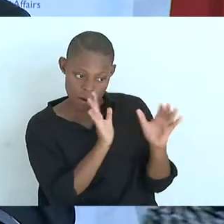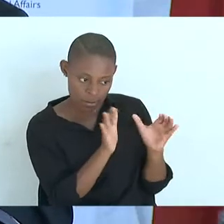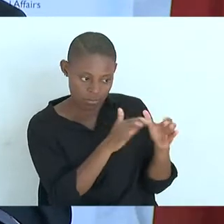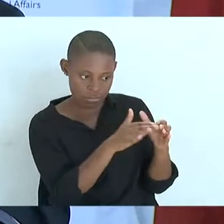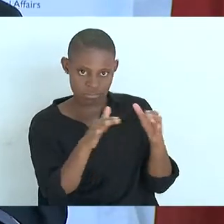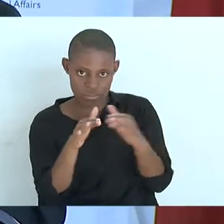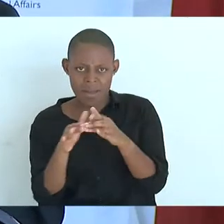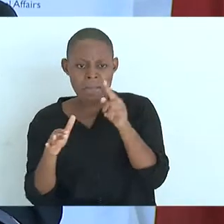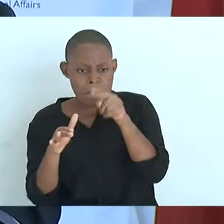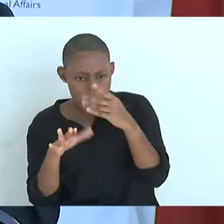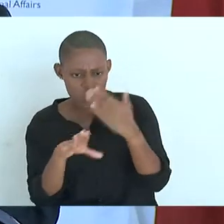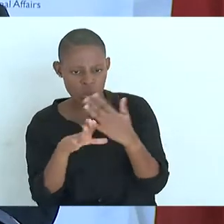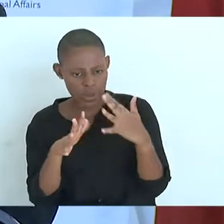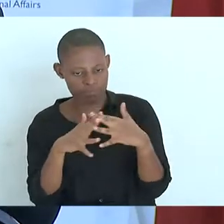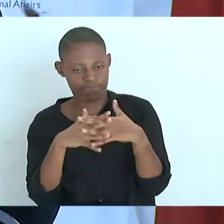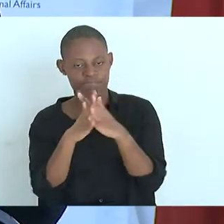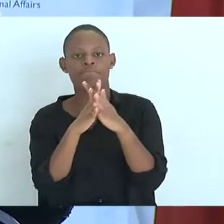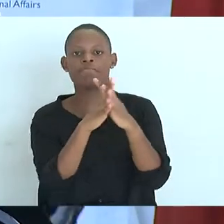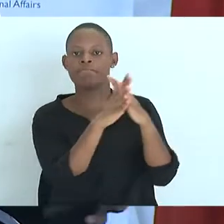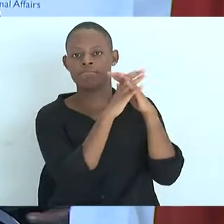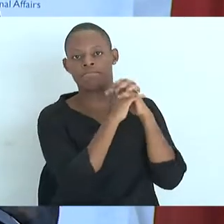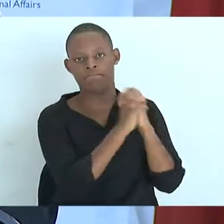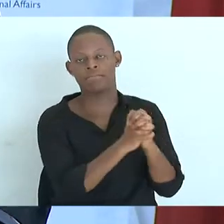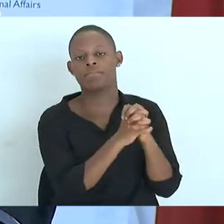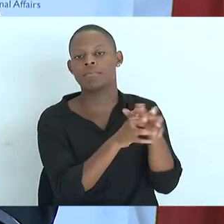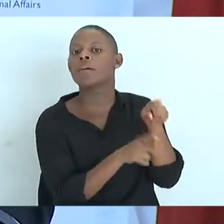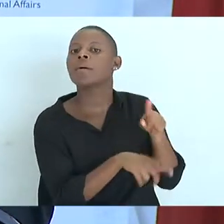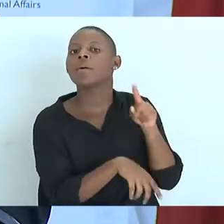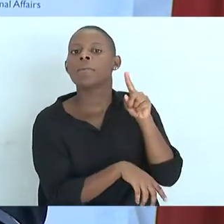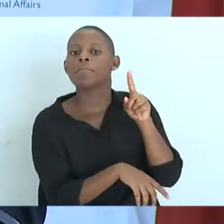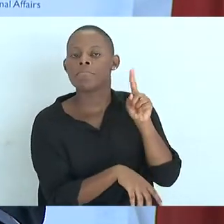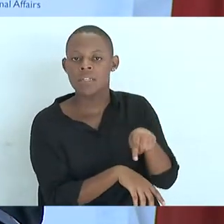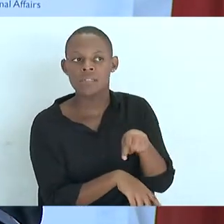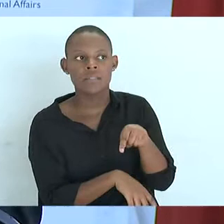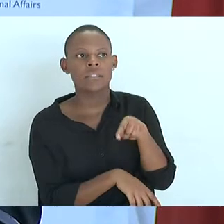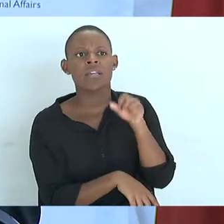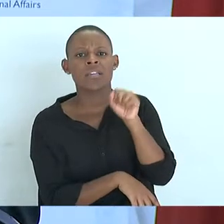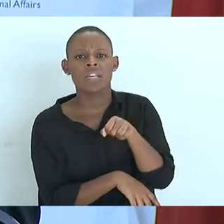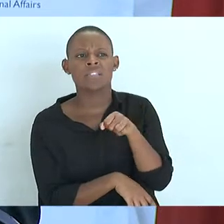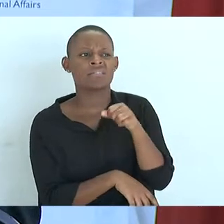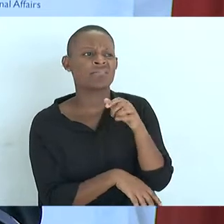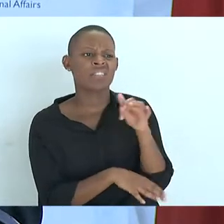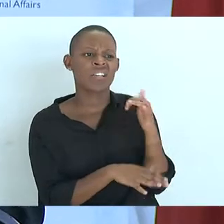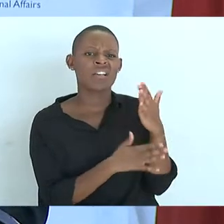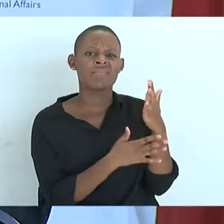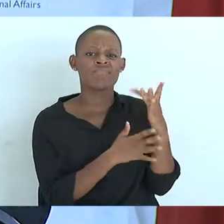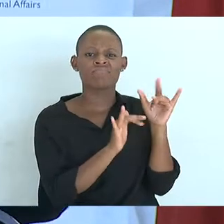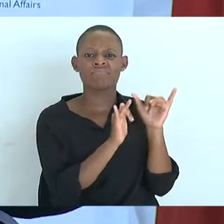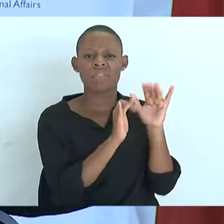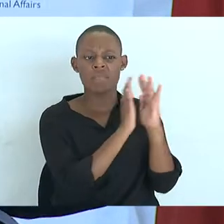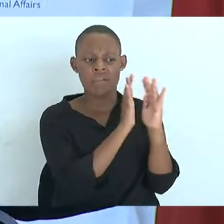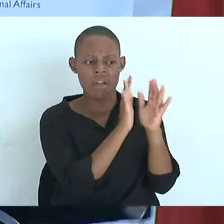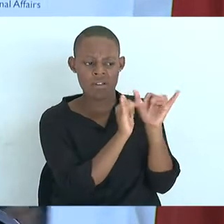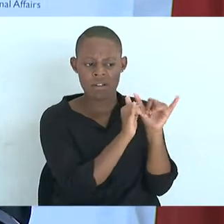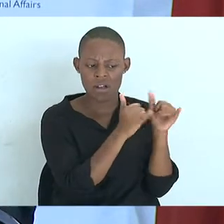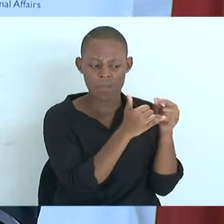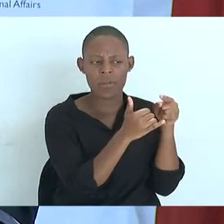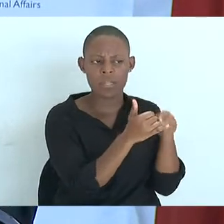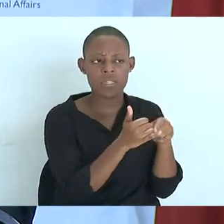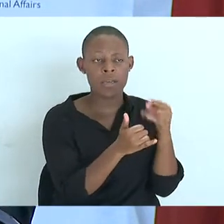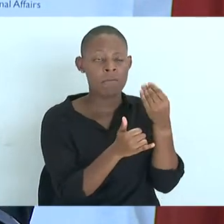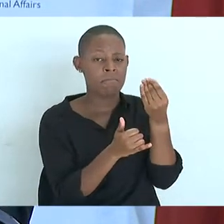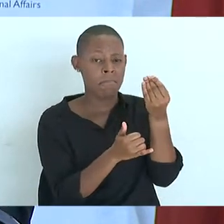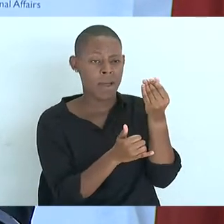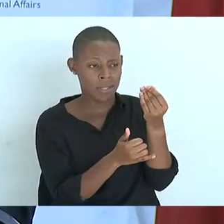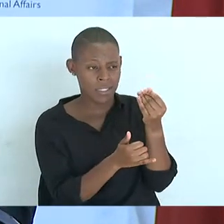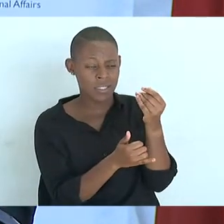compact. So far, we've got some good examples of the private sector coming through with big investments in other parts of the